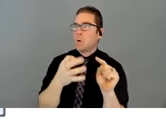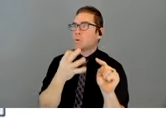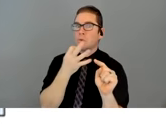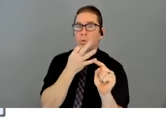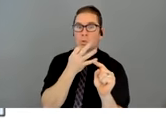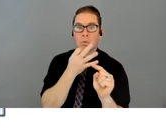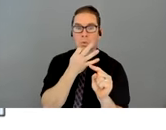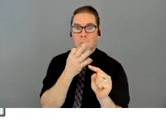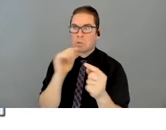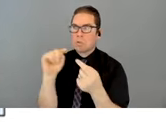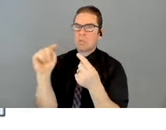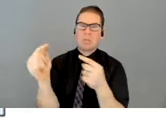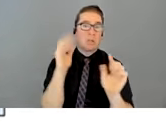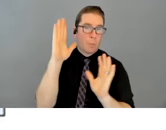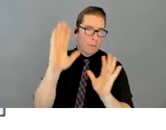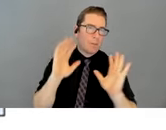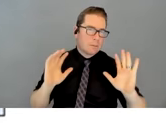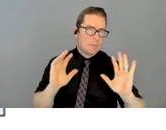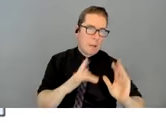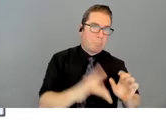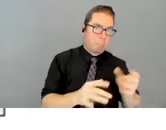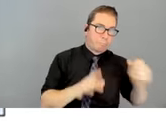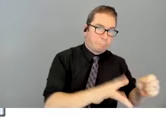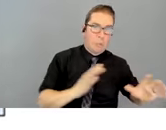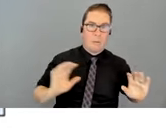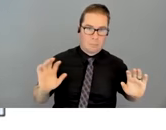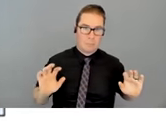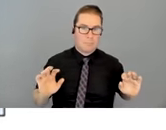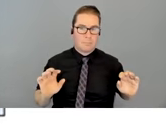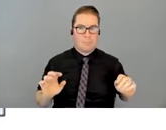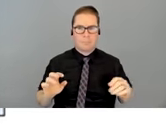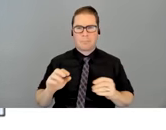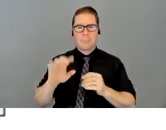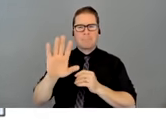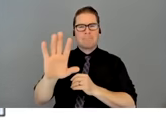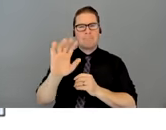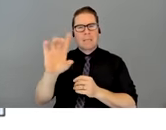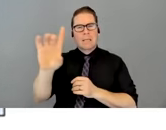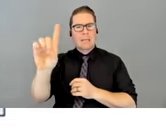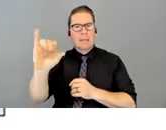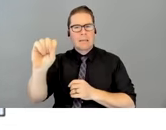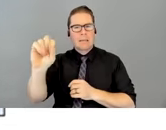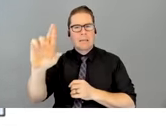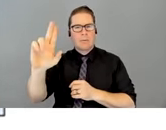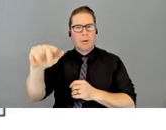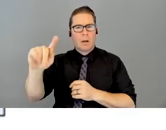Concerning behavior is different from disruptive behavior. Disruptive behavior could be intentional,